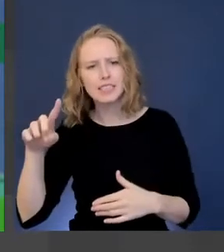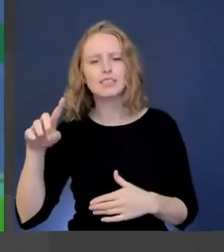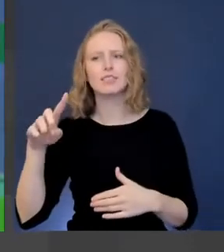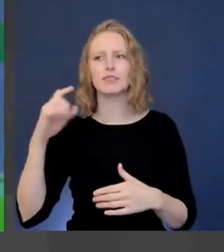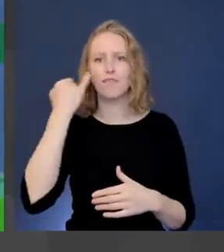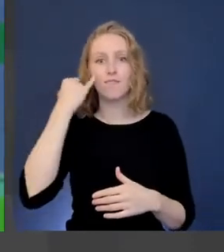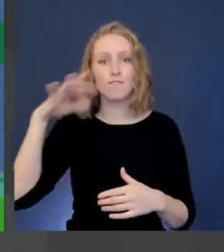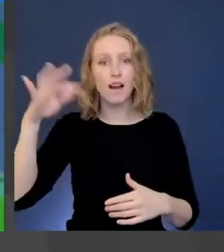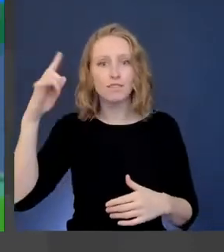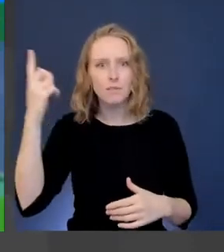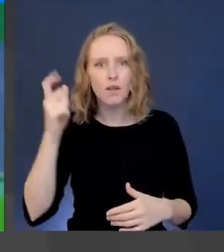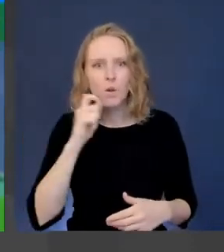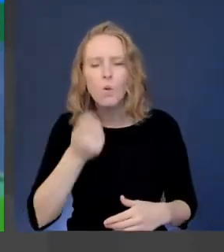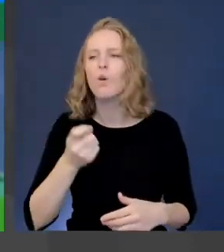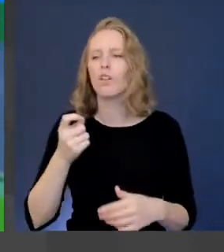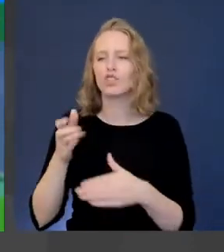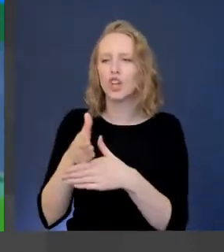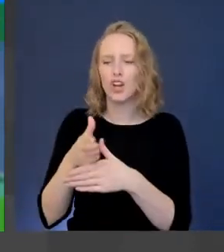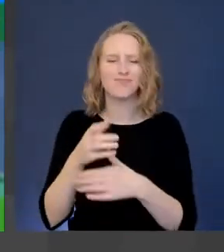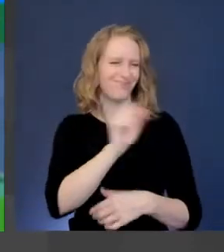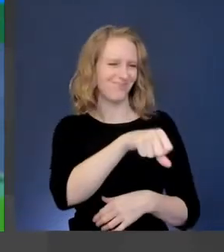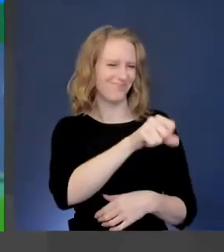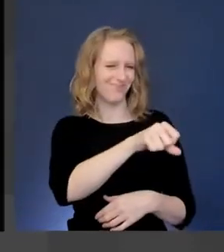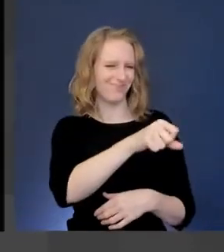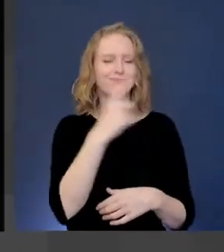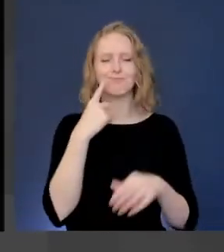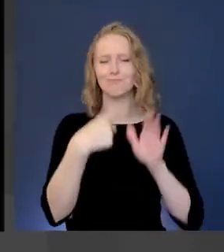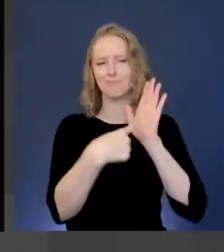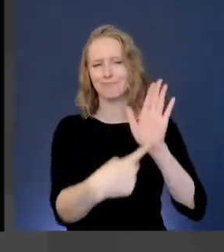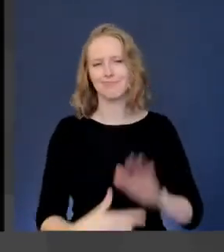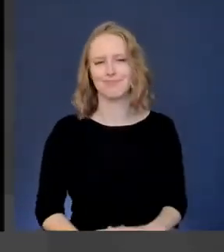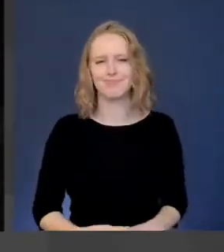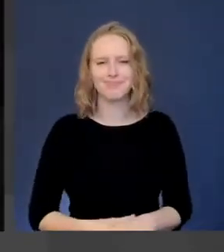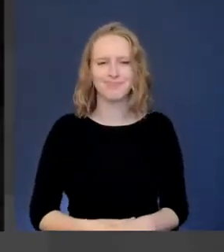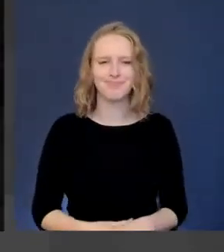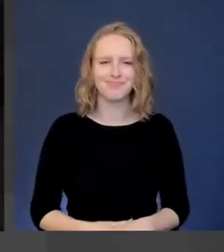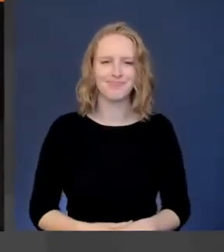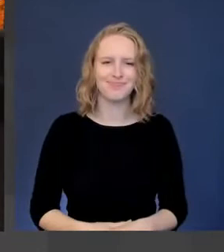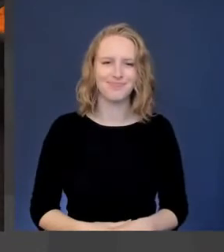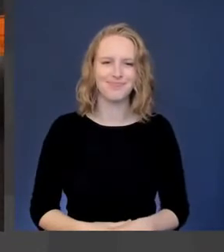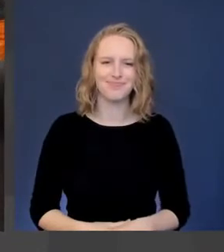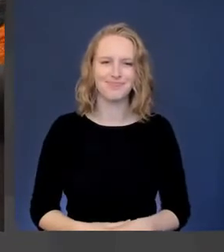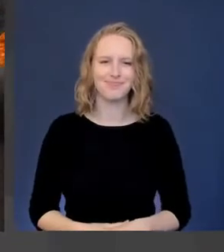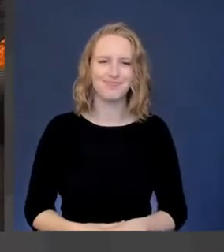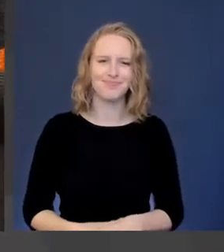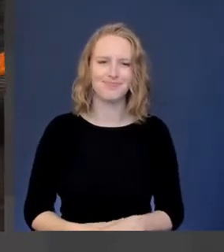worlds for us to look at. We did.